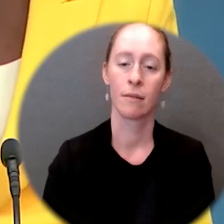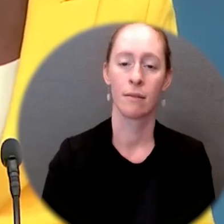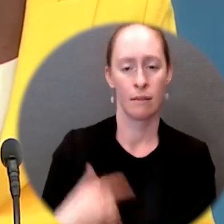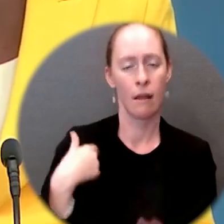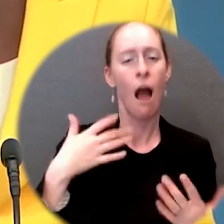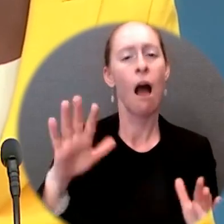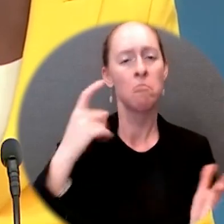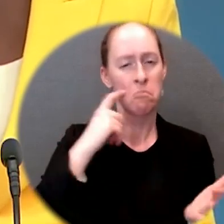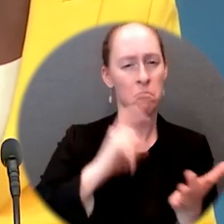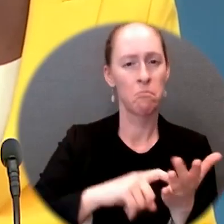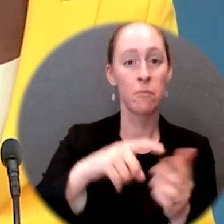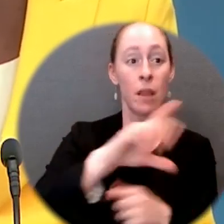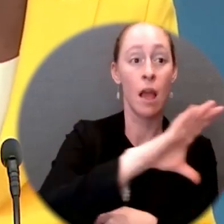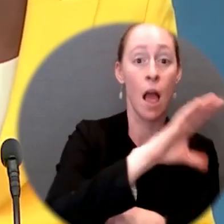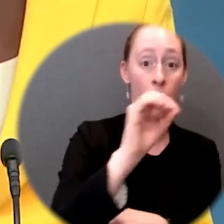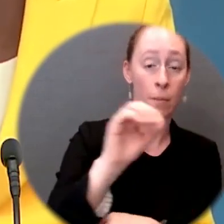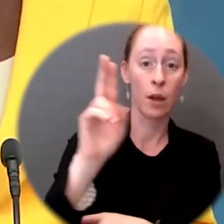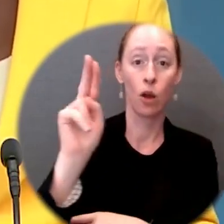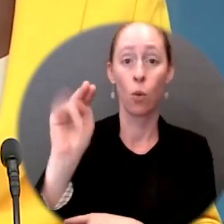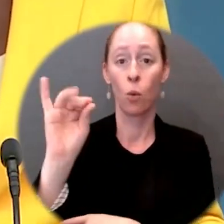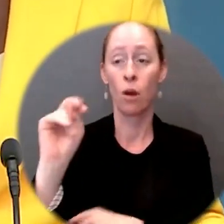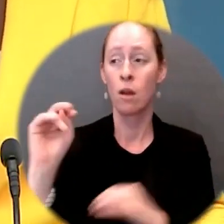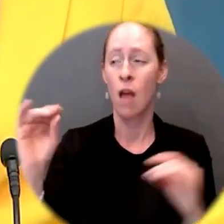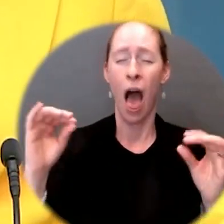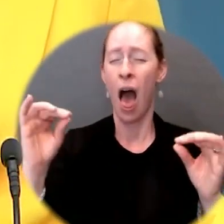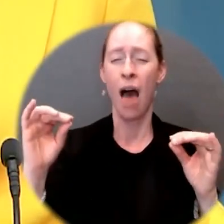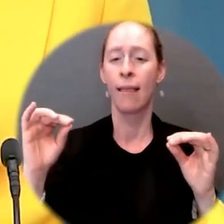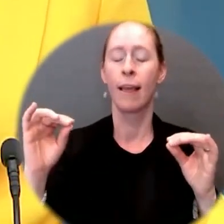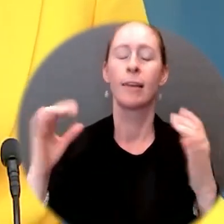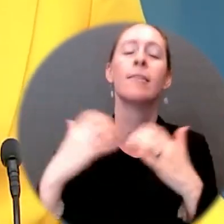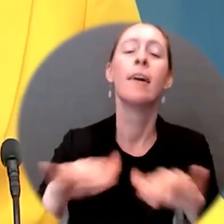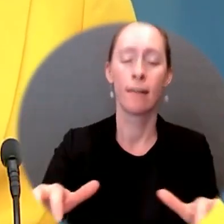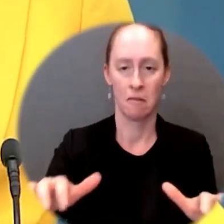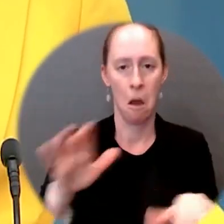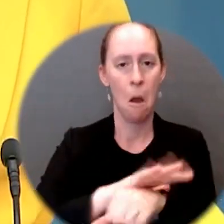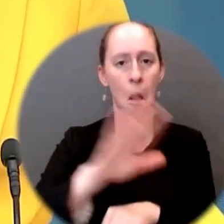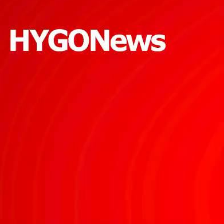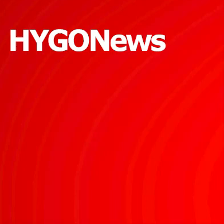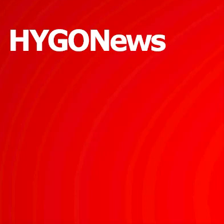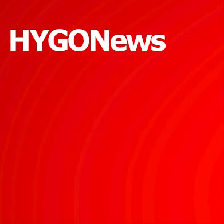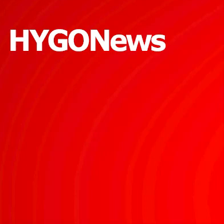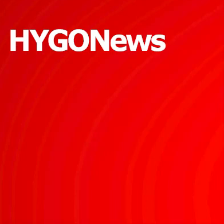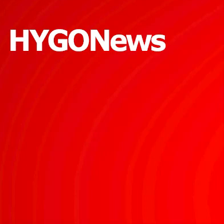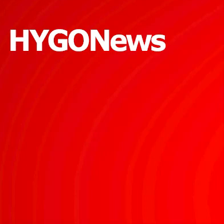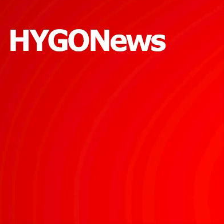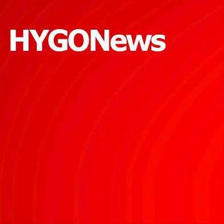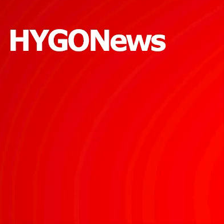agreements in previous negotiations. This is not the first time, and they can do this again. So we are